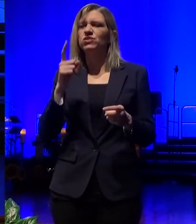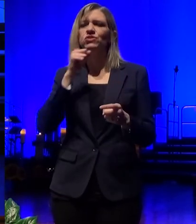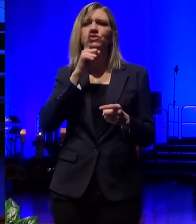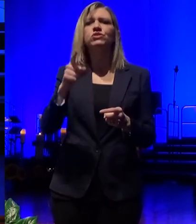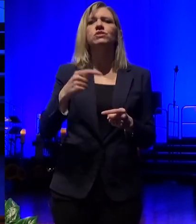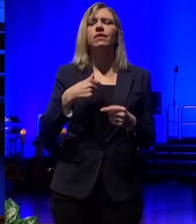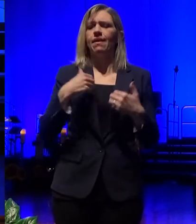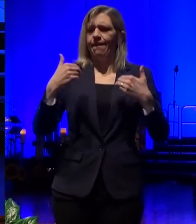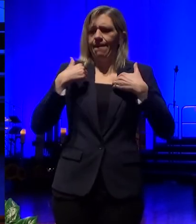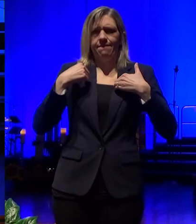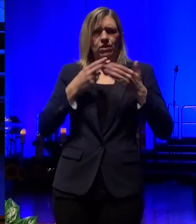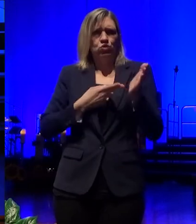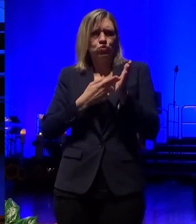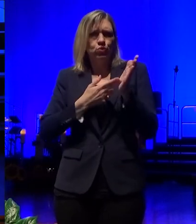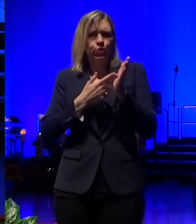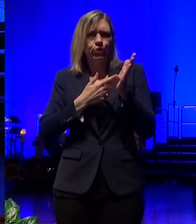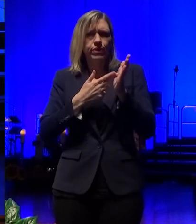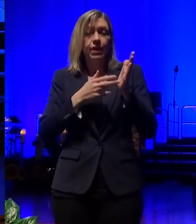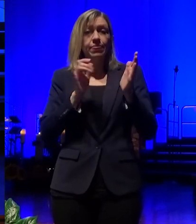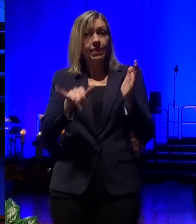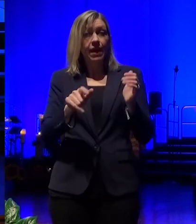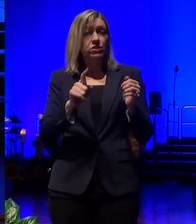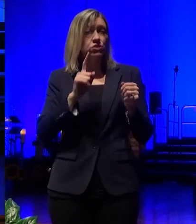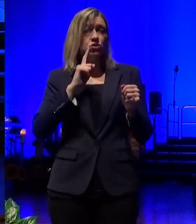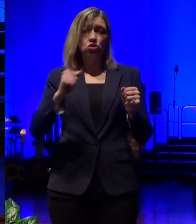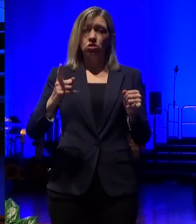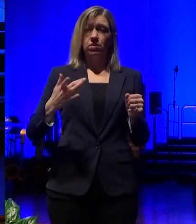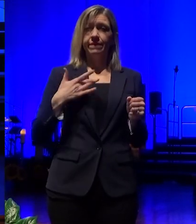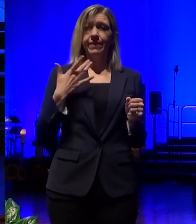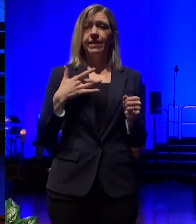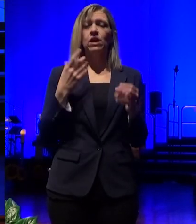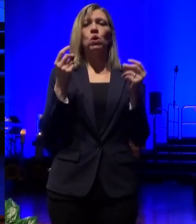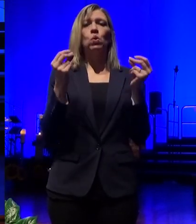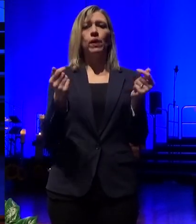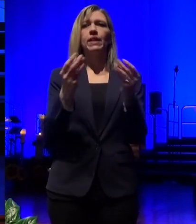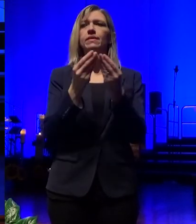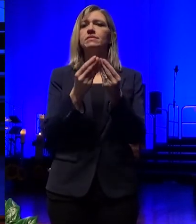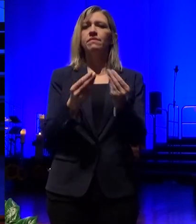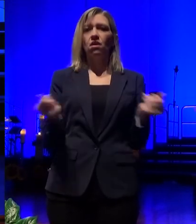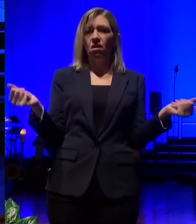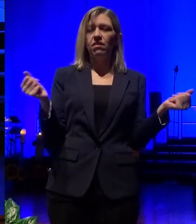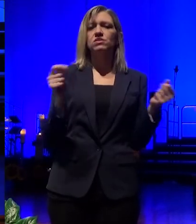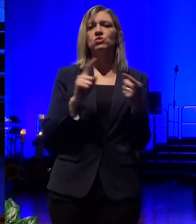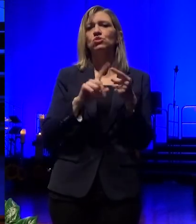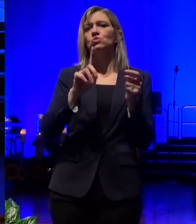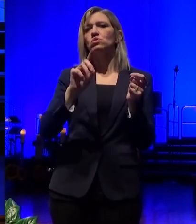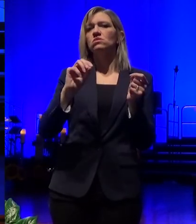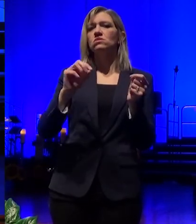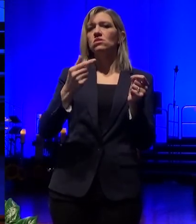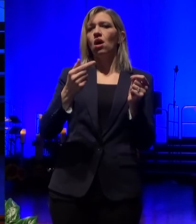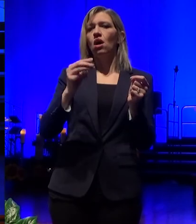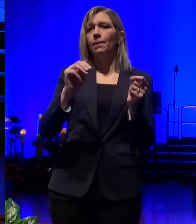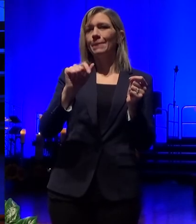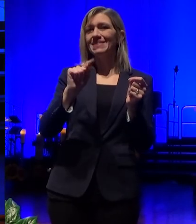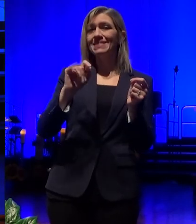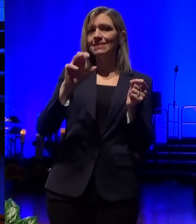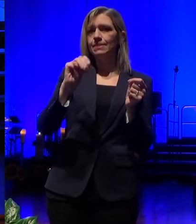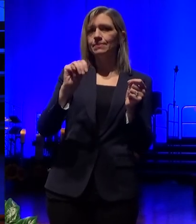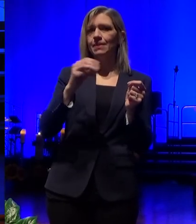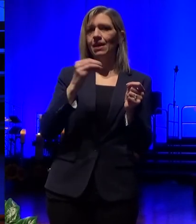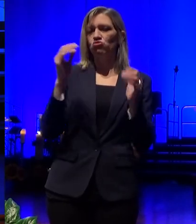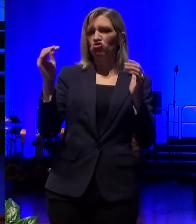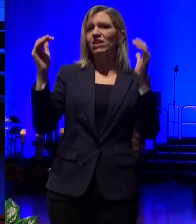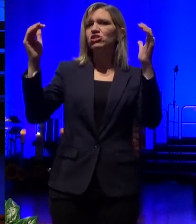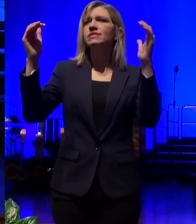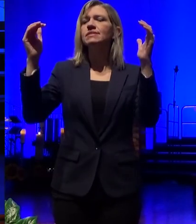you possess the truth, and this certainty quickly devolves into dogmatism and righteousness, by